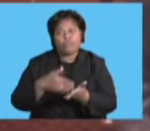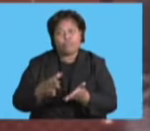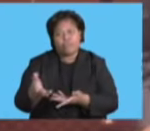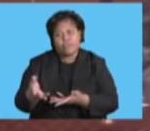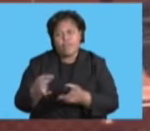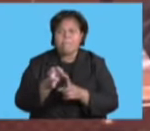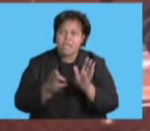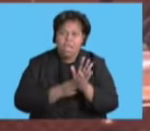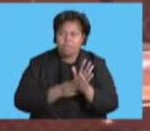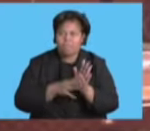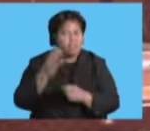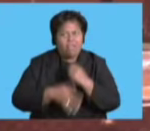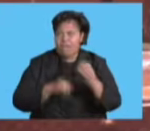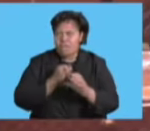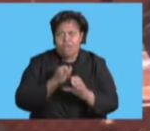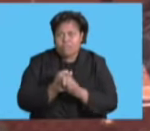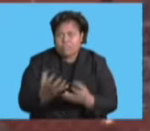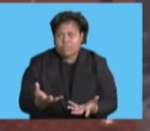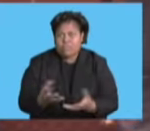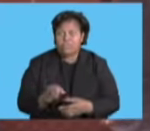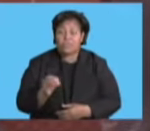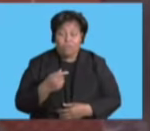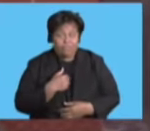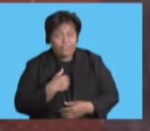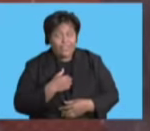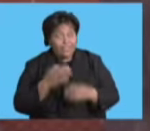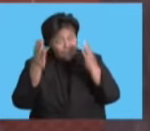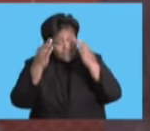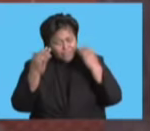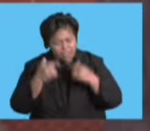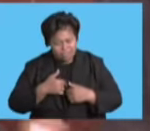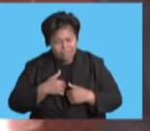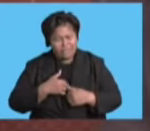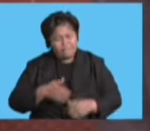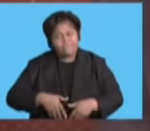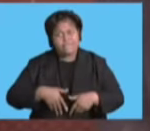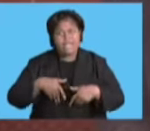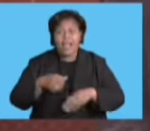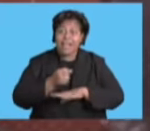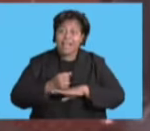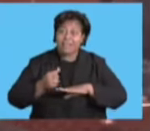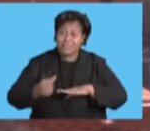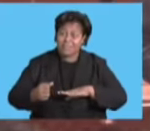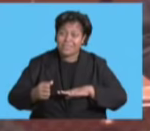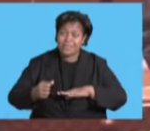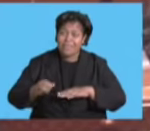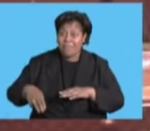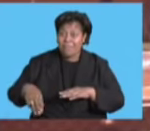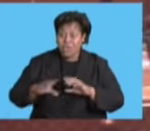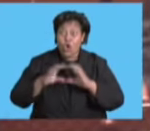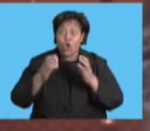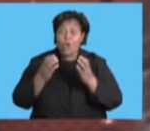So much so, Mr. Speaker, I got a sense that the government members of the committee who have signed this